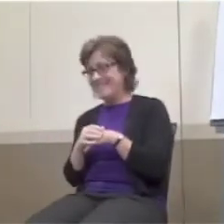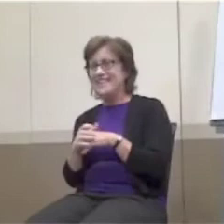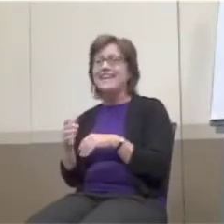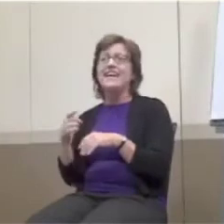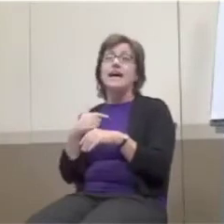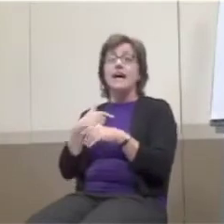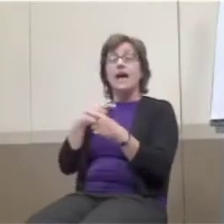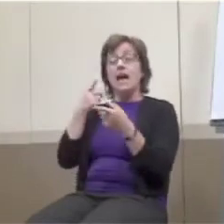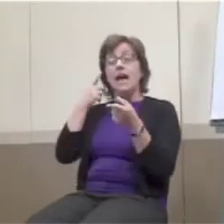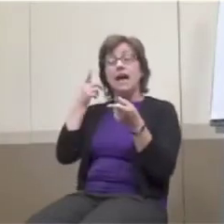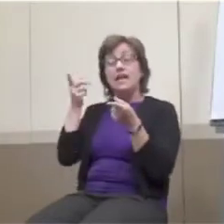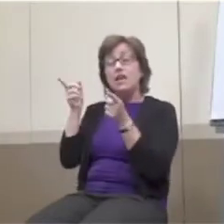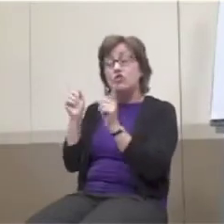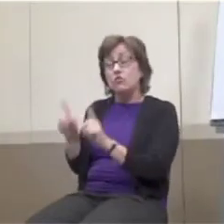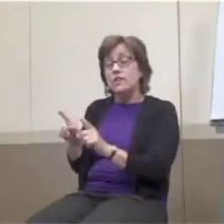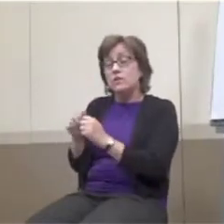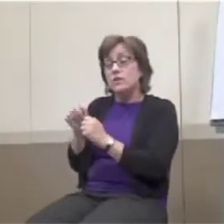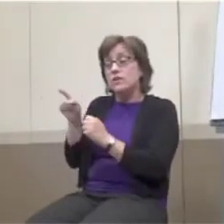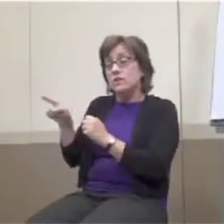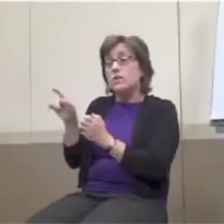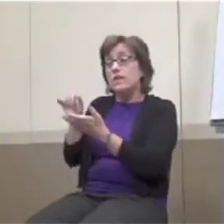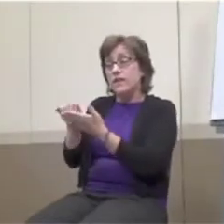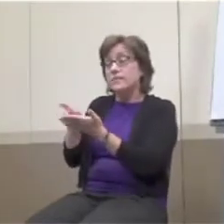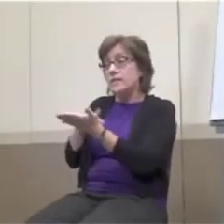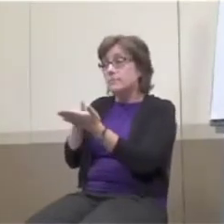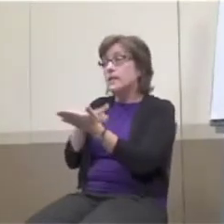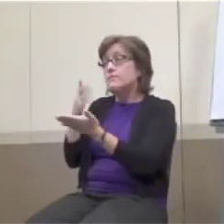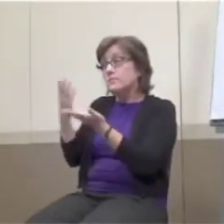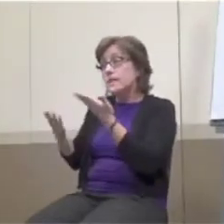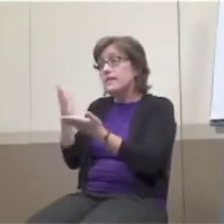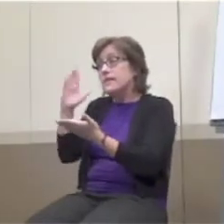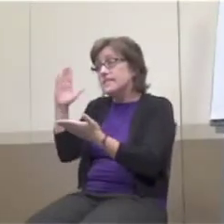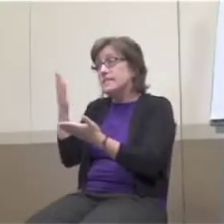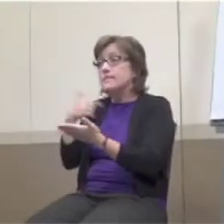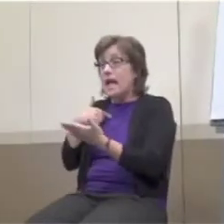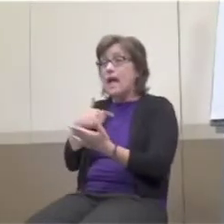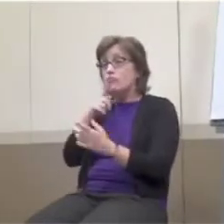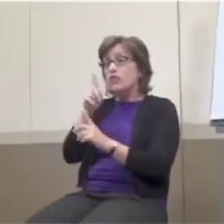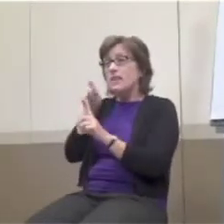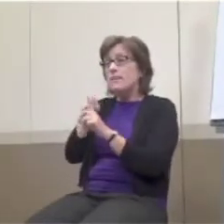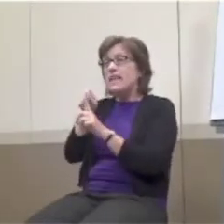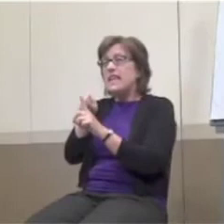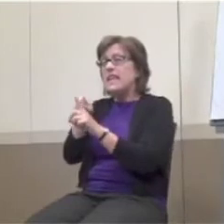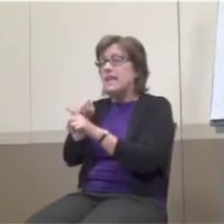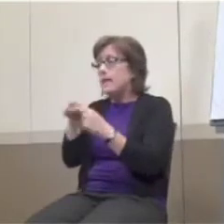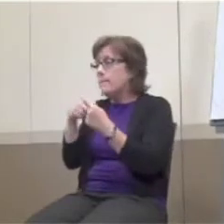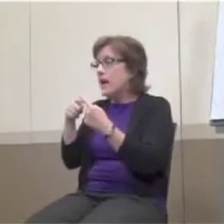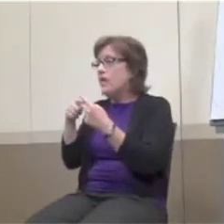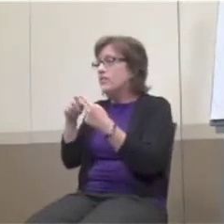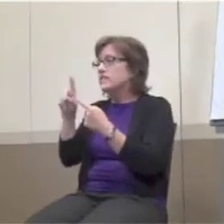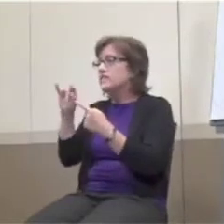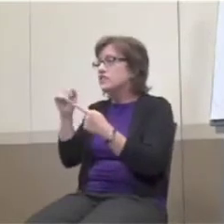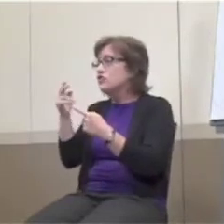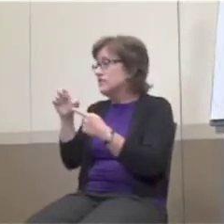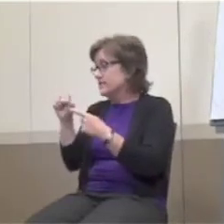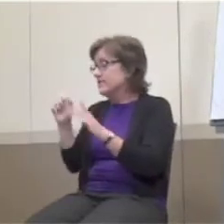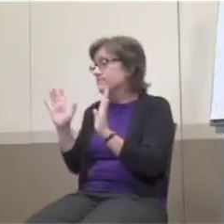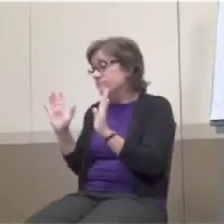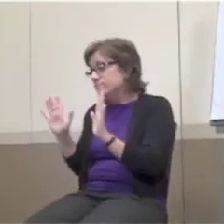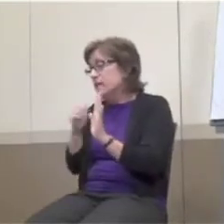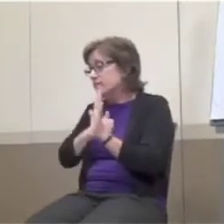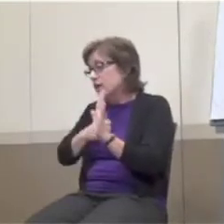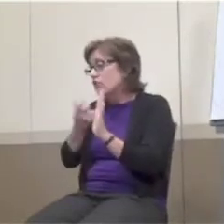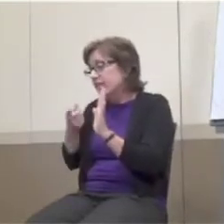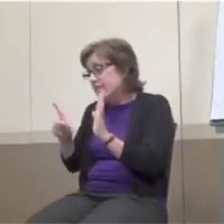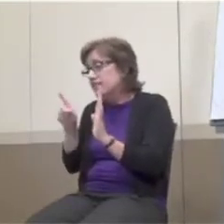I agree with you that sometimes it may seem like I'm really picky about the dishes, and I'm sorry that